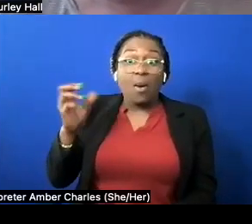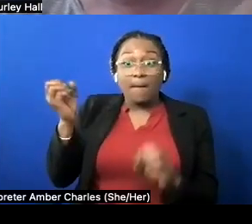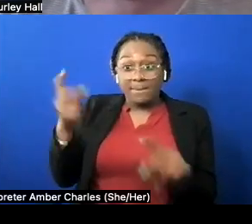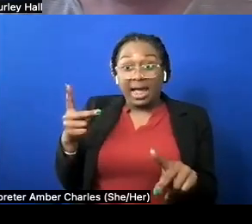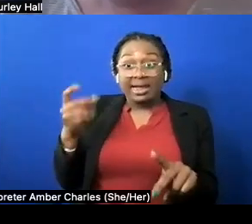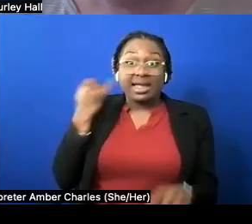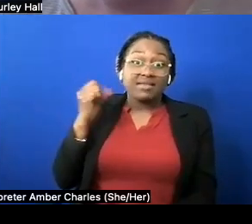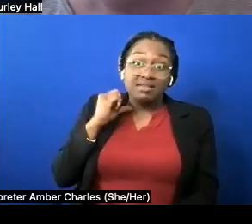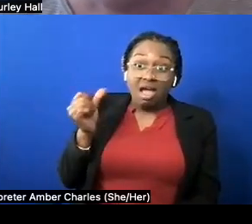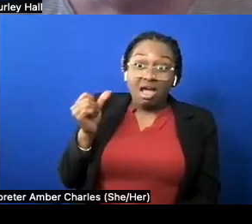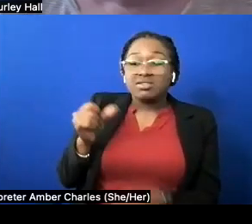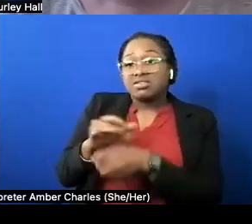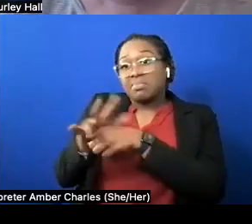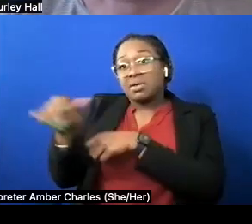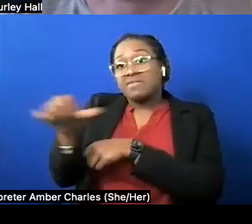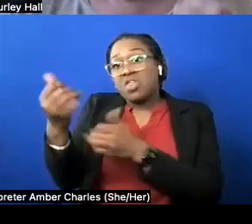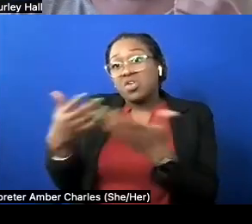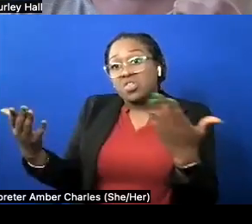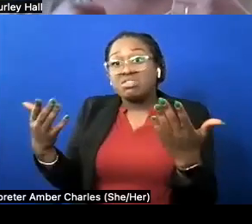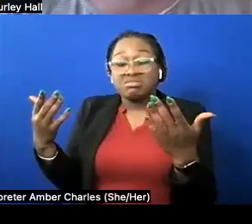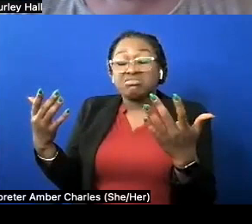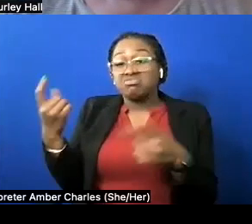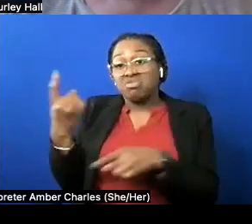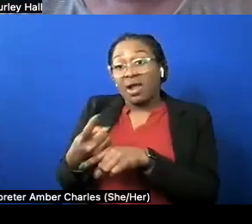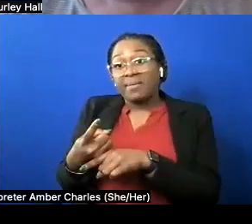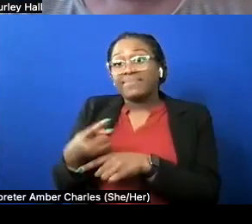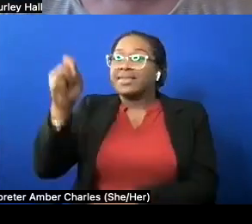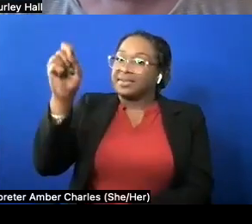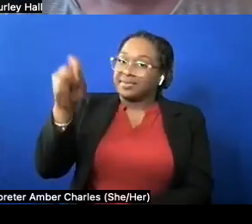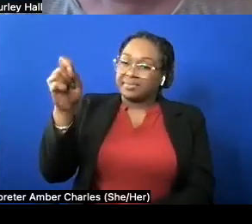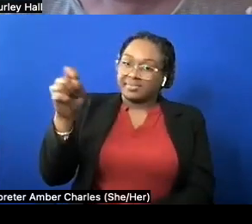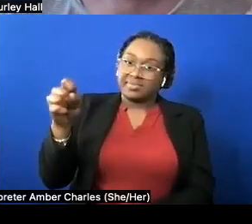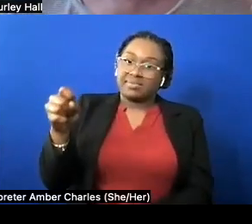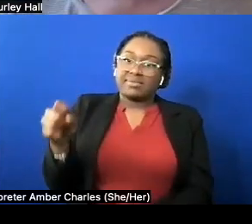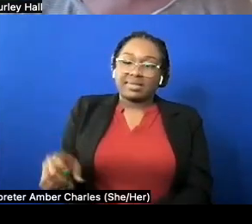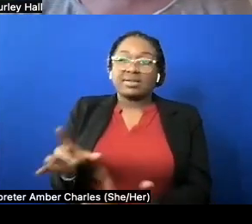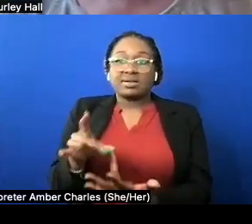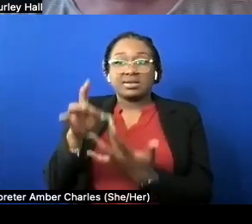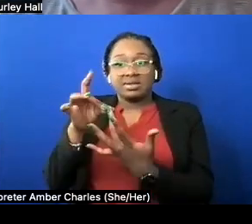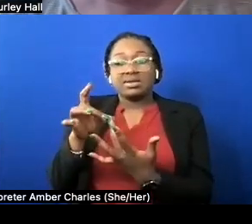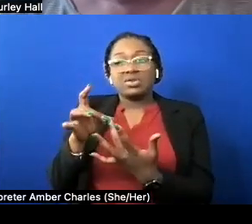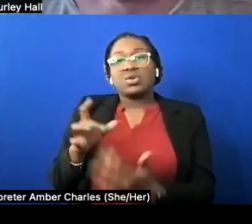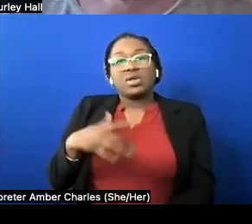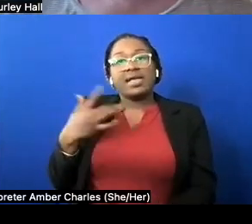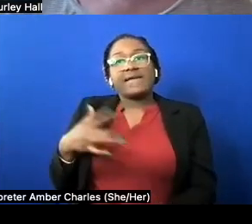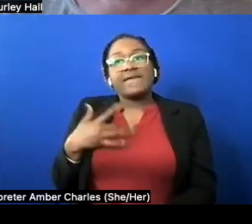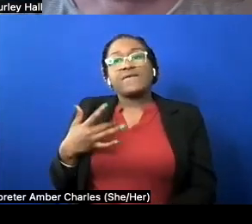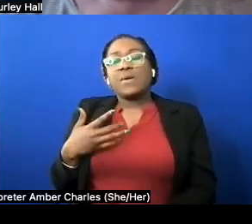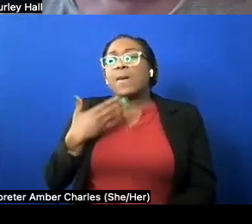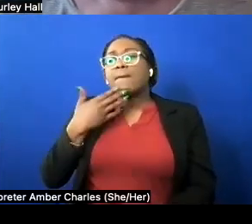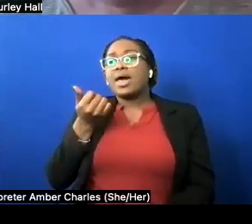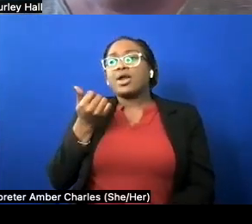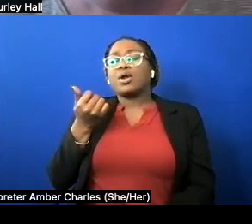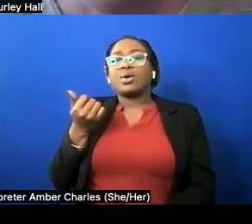I mean, there's plenty of other stuff out there, right? So yes, it's essential. And, you know, you feel so much better walking